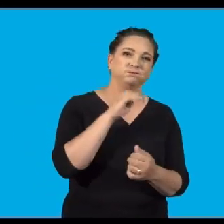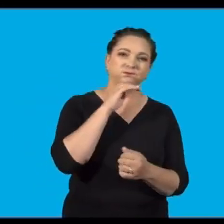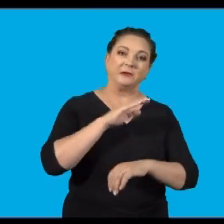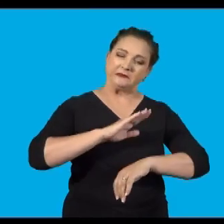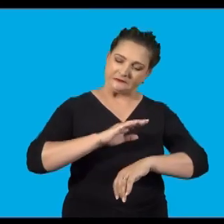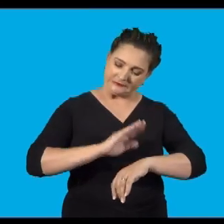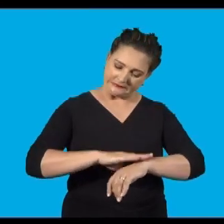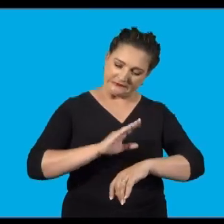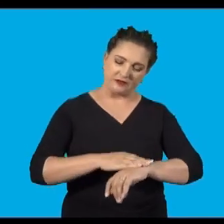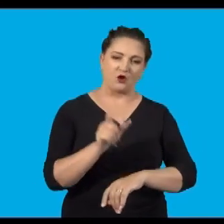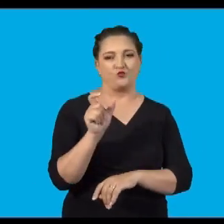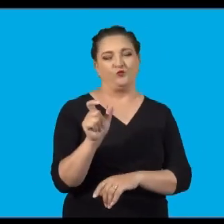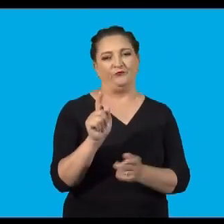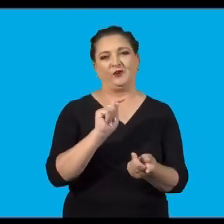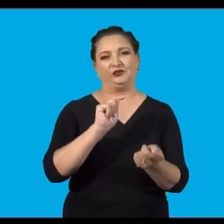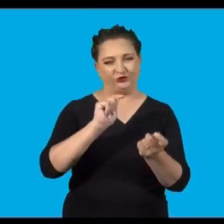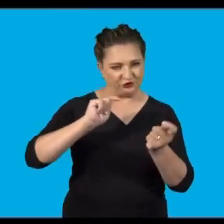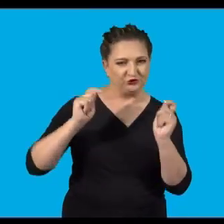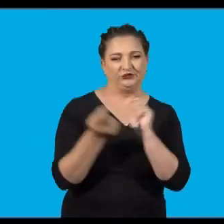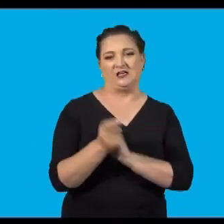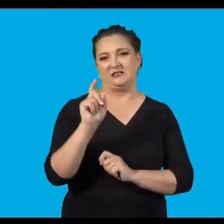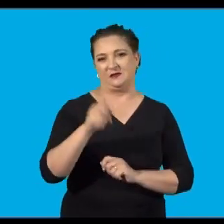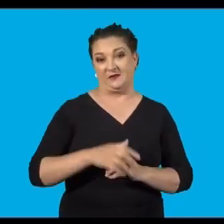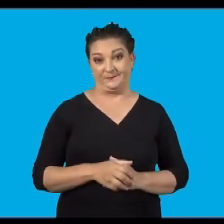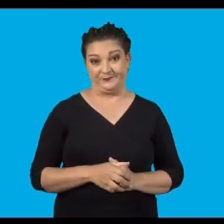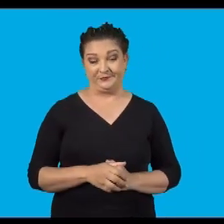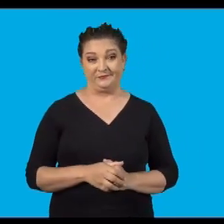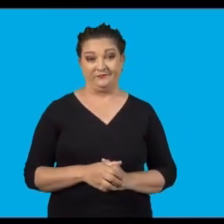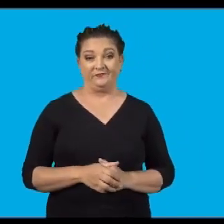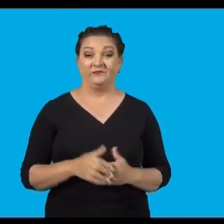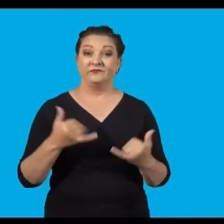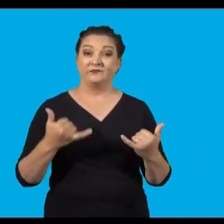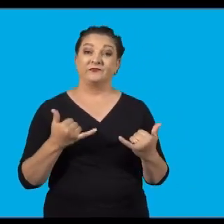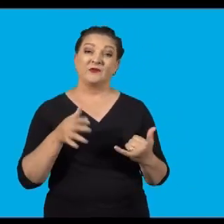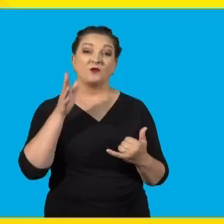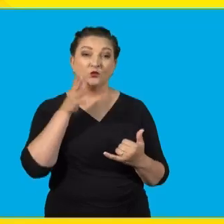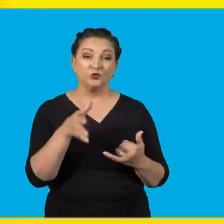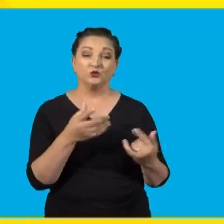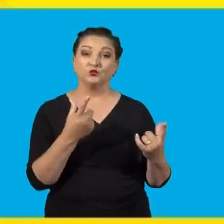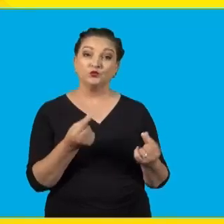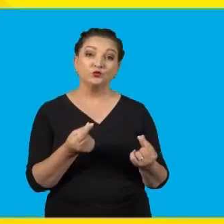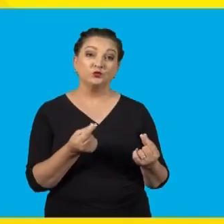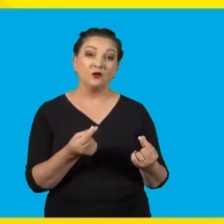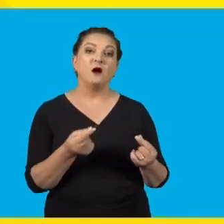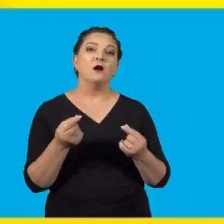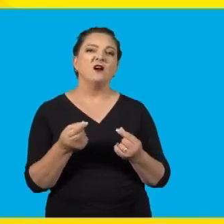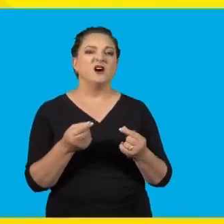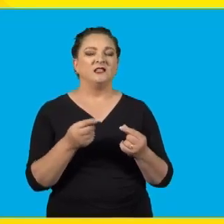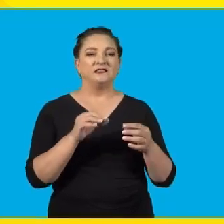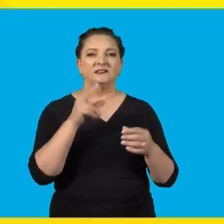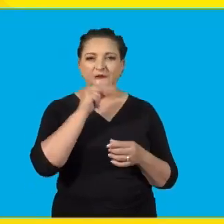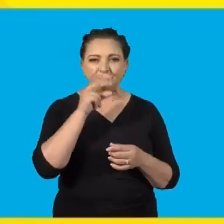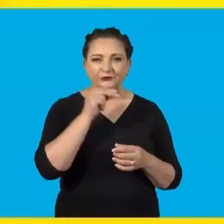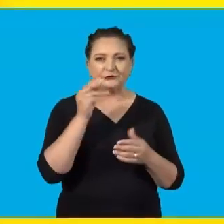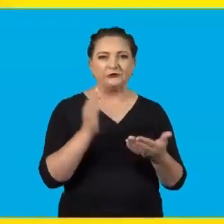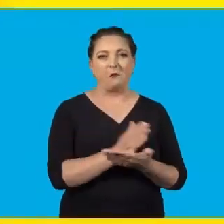right? Your time word needs to change when you are doing reported speech. Okay, learners, we're now going to be moving on